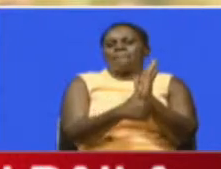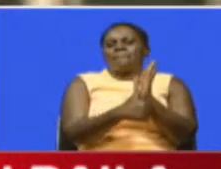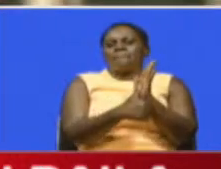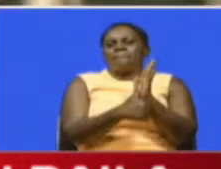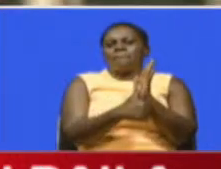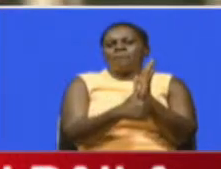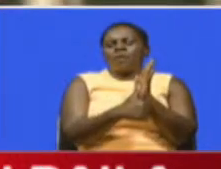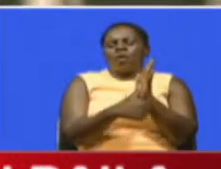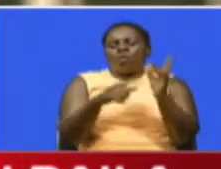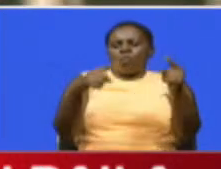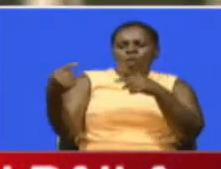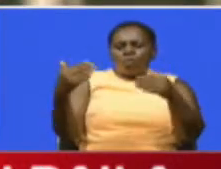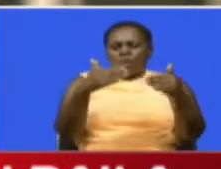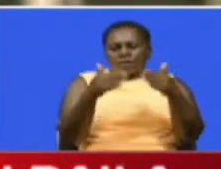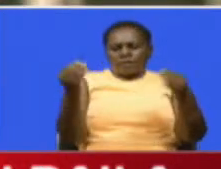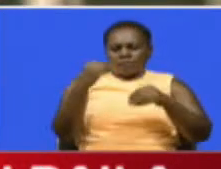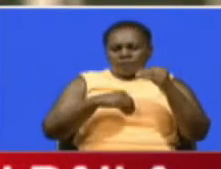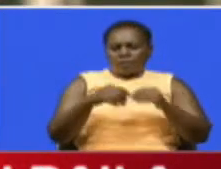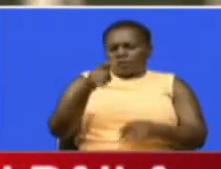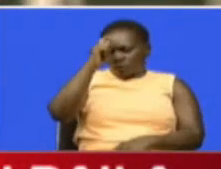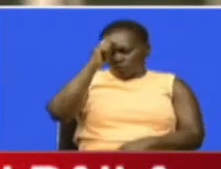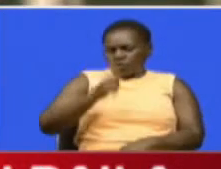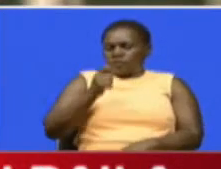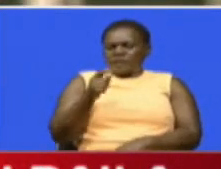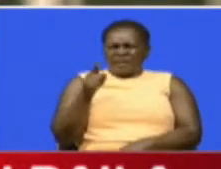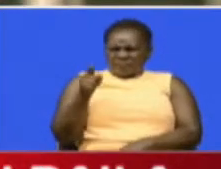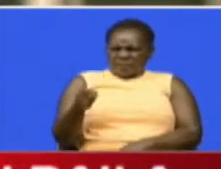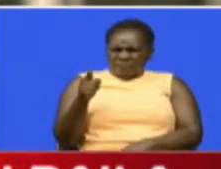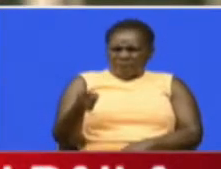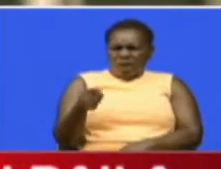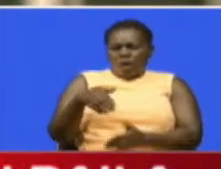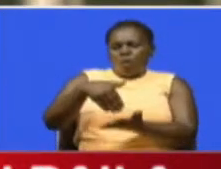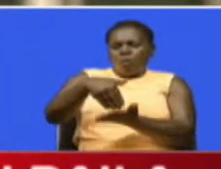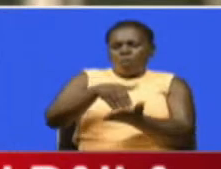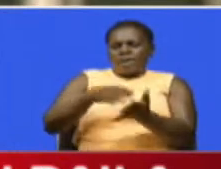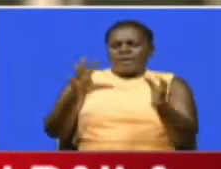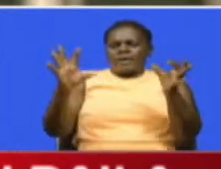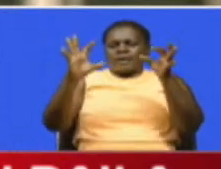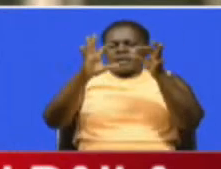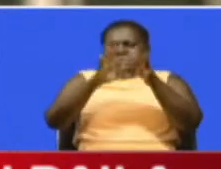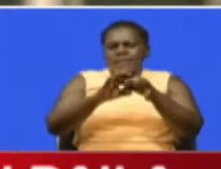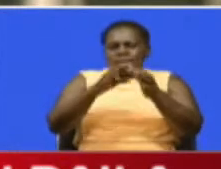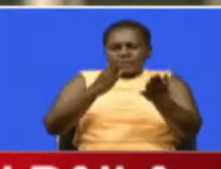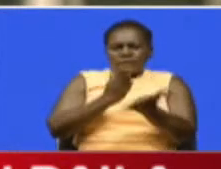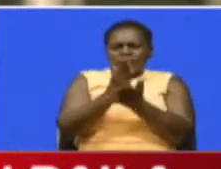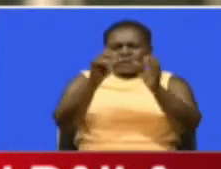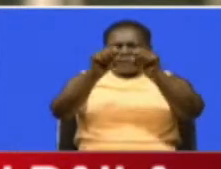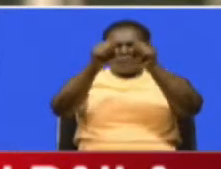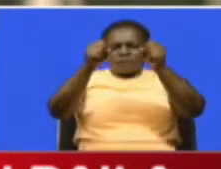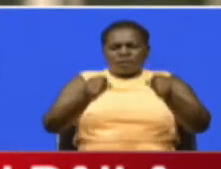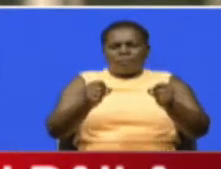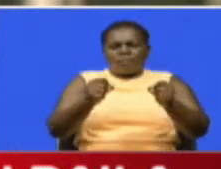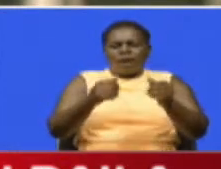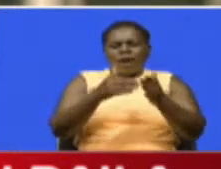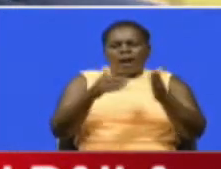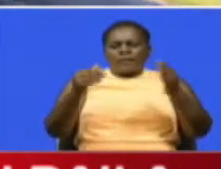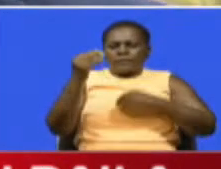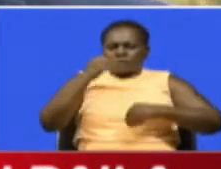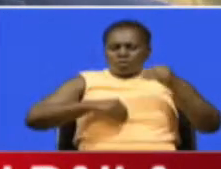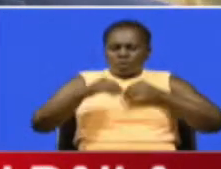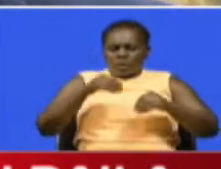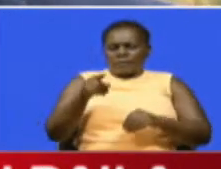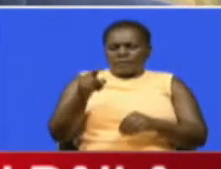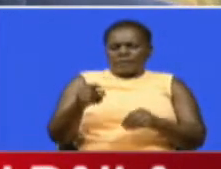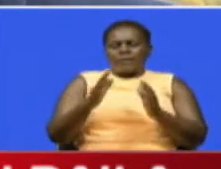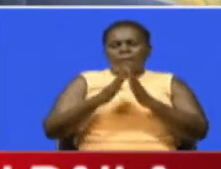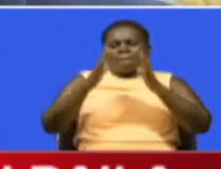in this war. Would you say the judiciary then is the weak link in our criminal justice system as far as fighting corruption is concerned? Because this